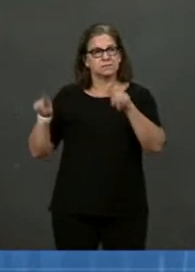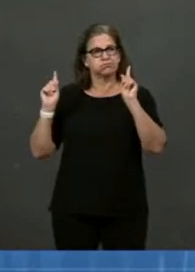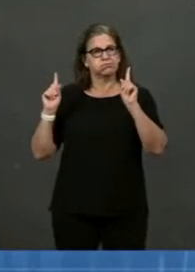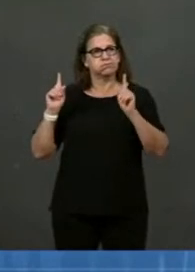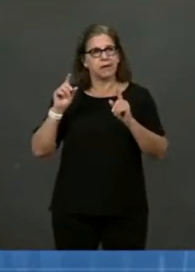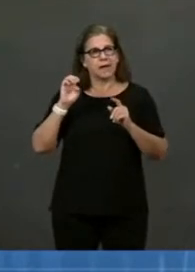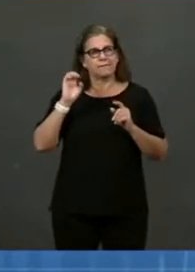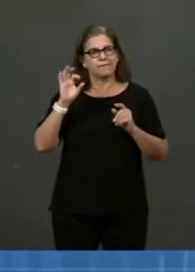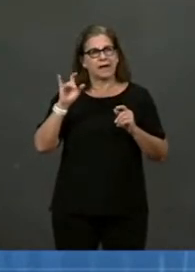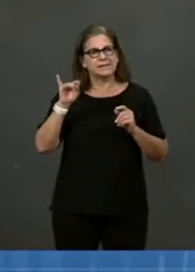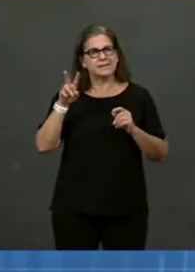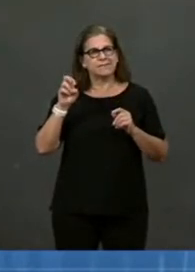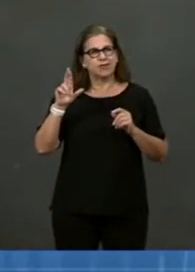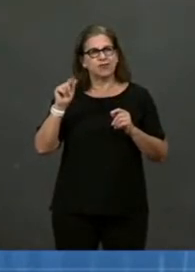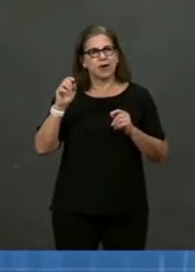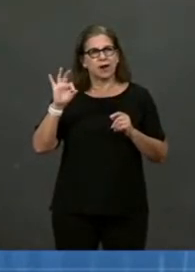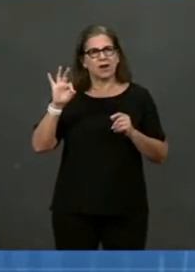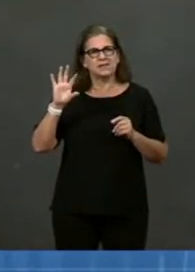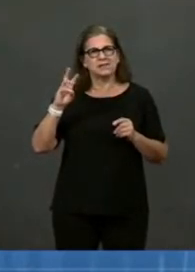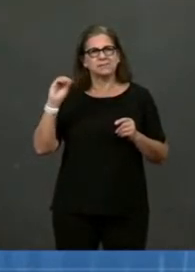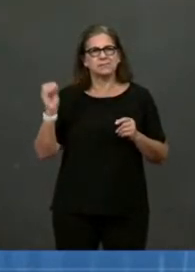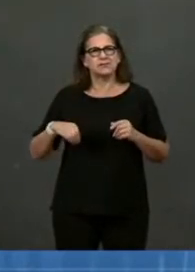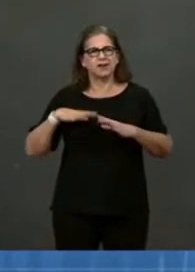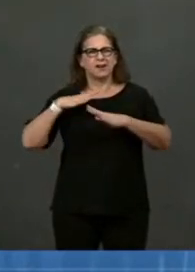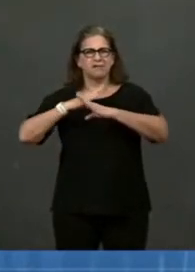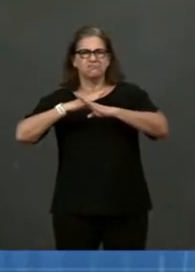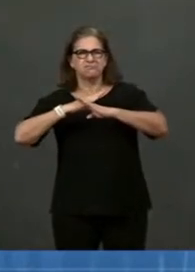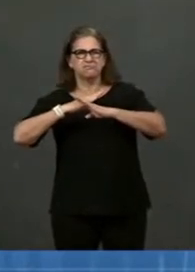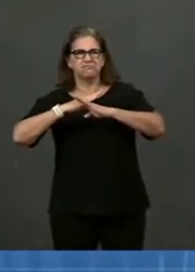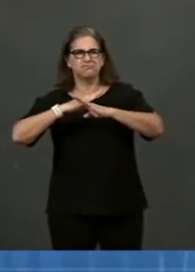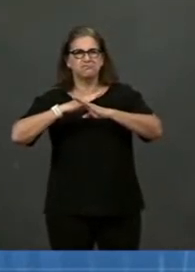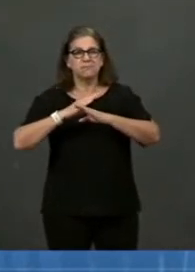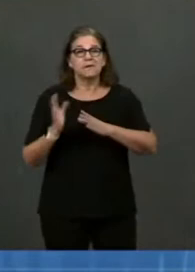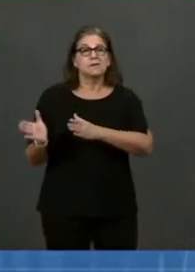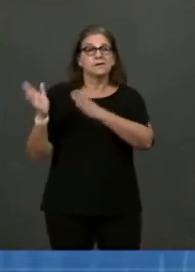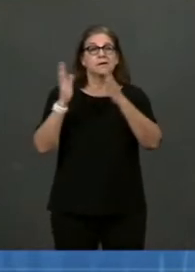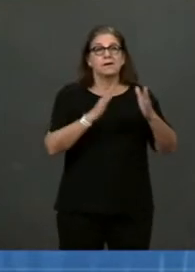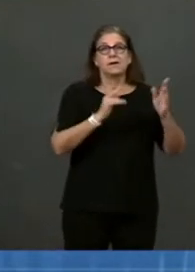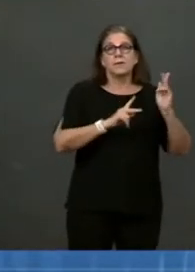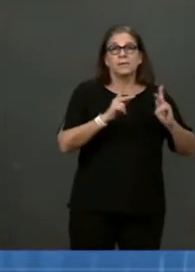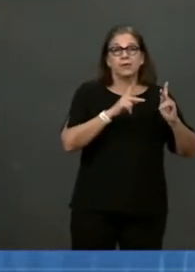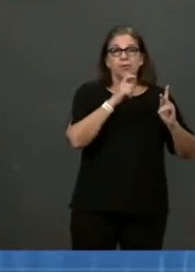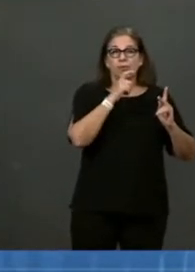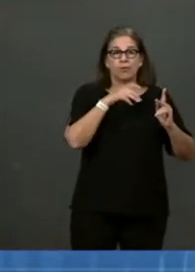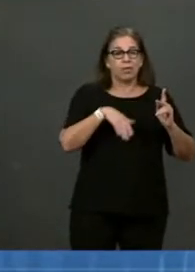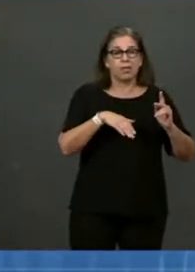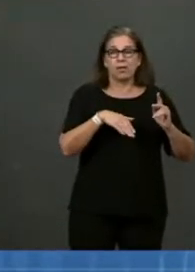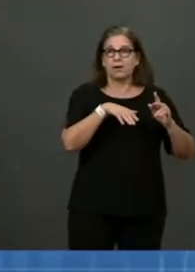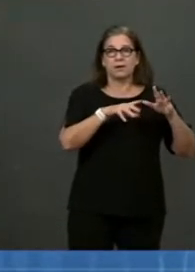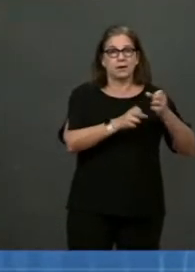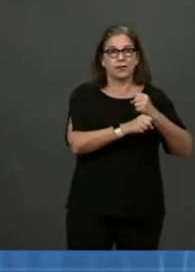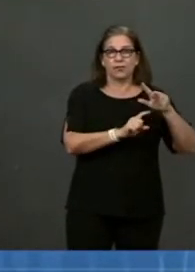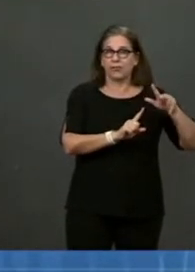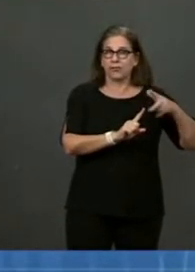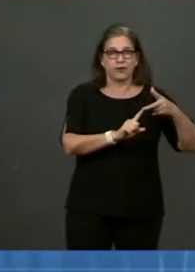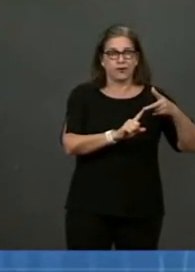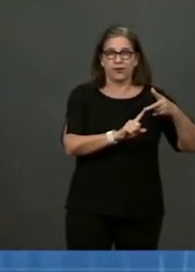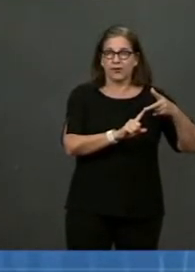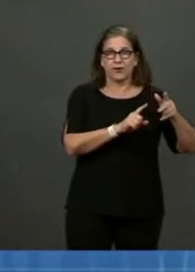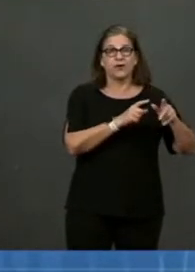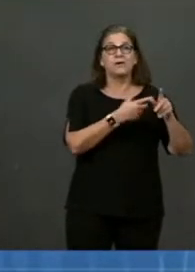96% compared to individuals who were not boosted. Of note, there were 5 cases in the booster group